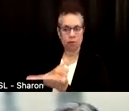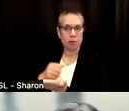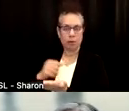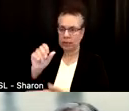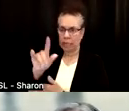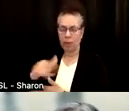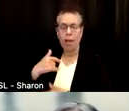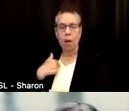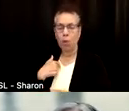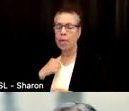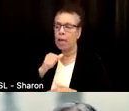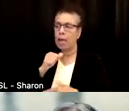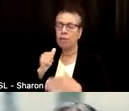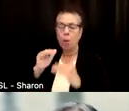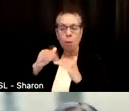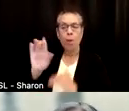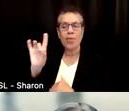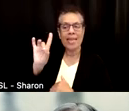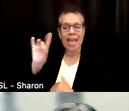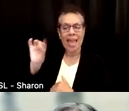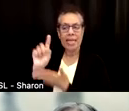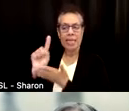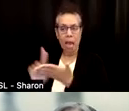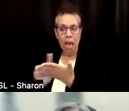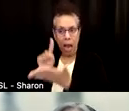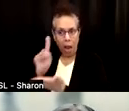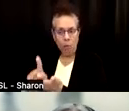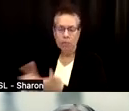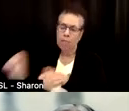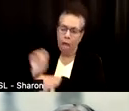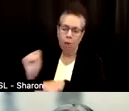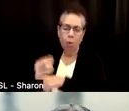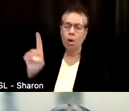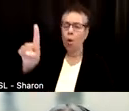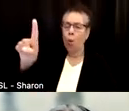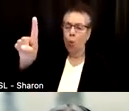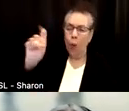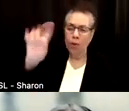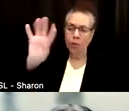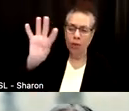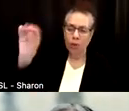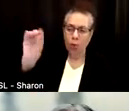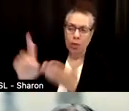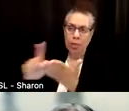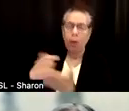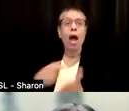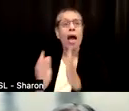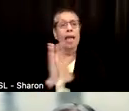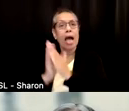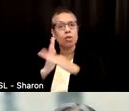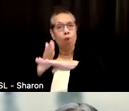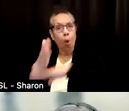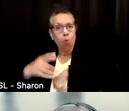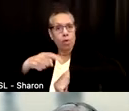the 80 hours of the pay period, I worked 140 hours. I requested to get my overtime paid from the